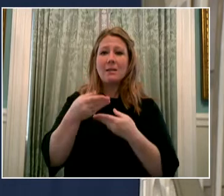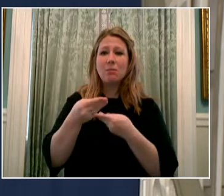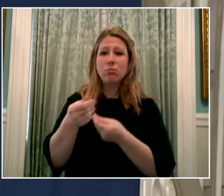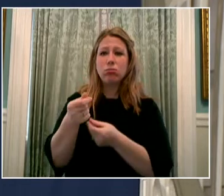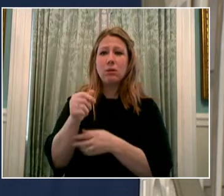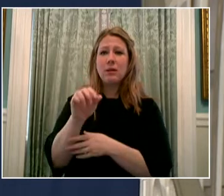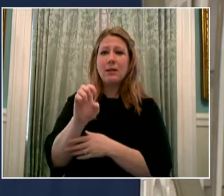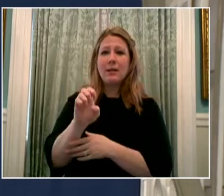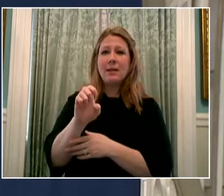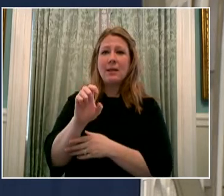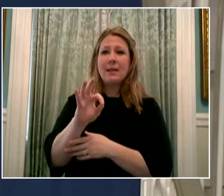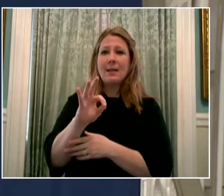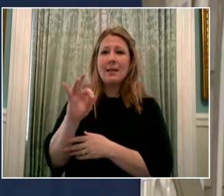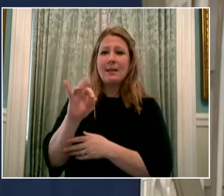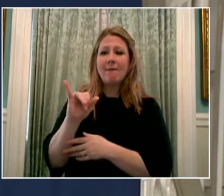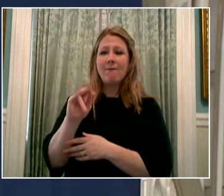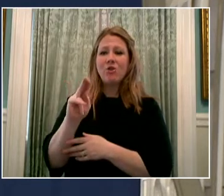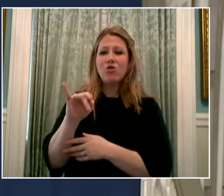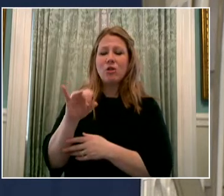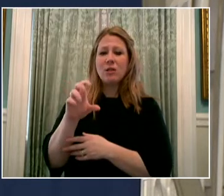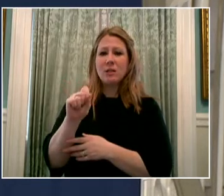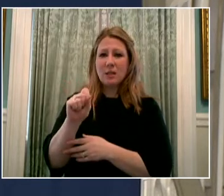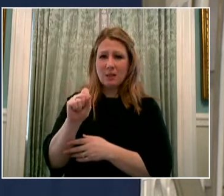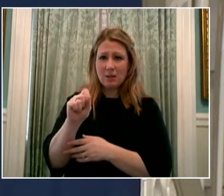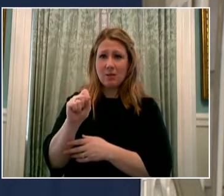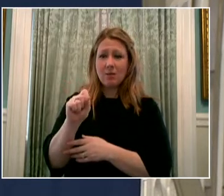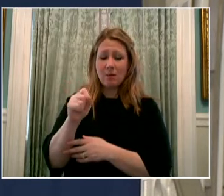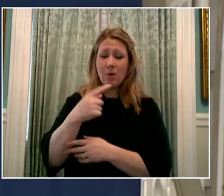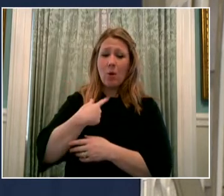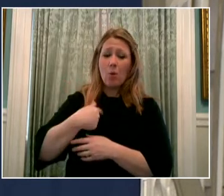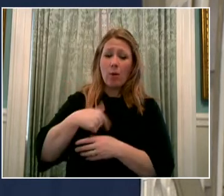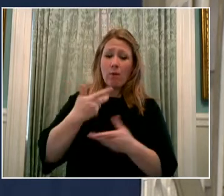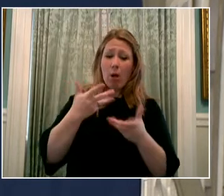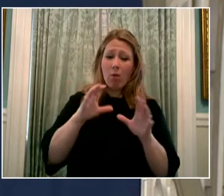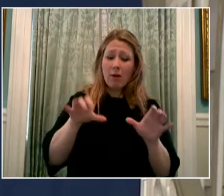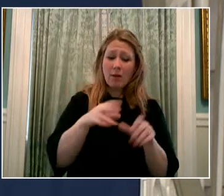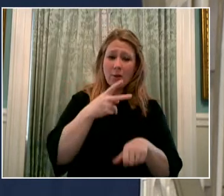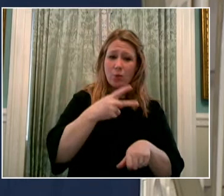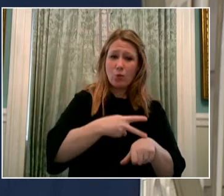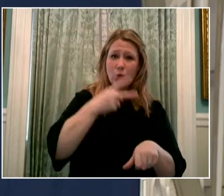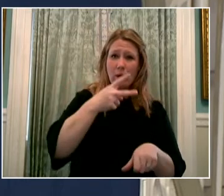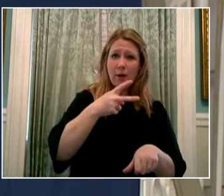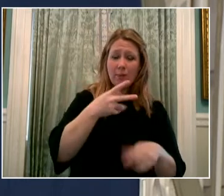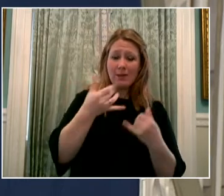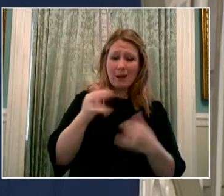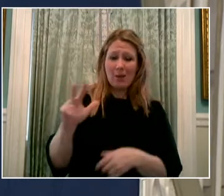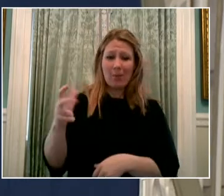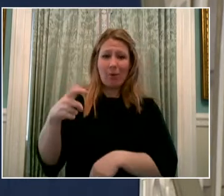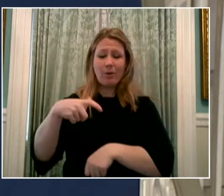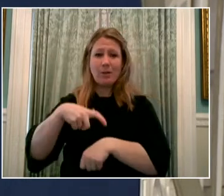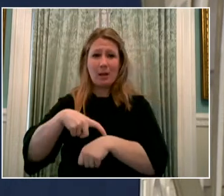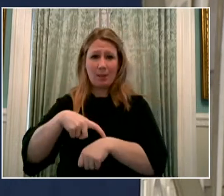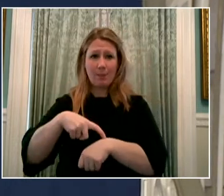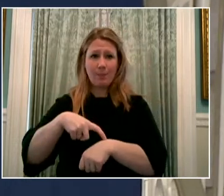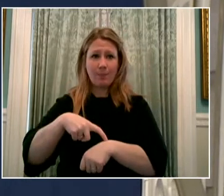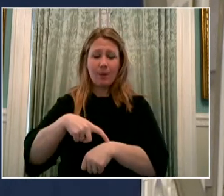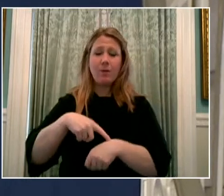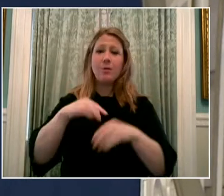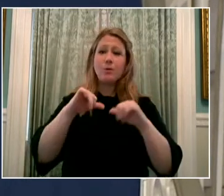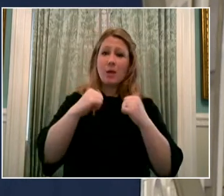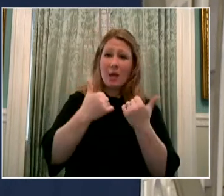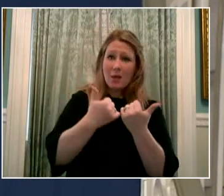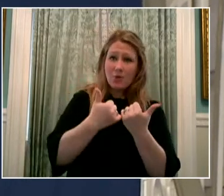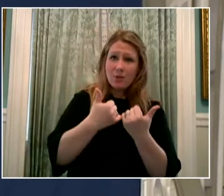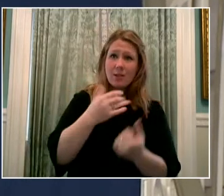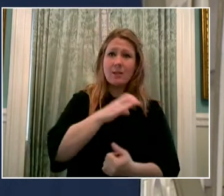round of finding efficiencies. We did it twice. These agencies and commissioners, they understand the place that we're in, and they stood up. And I